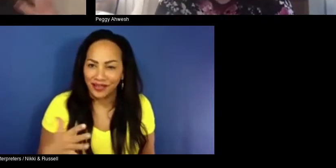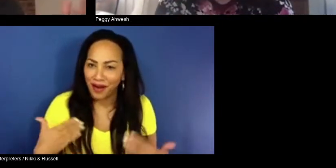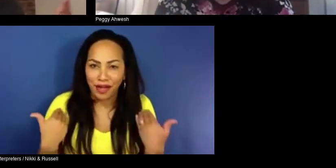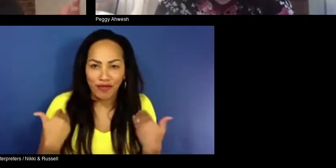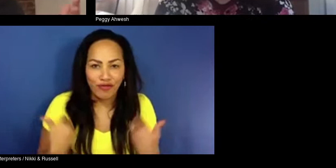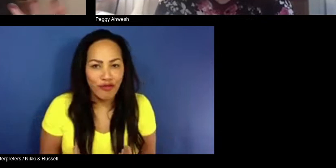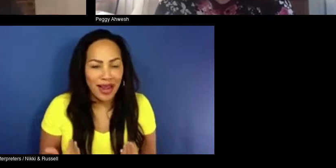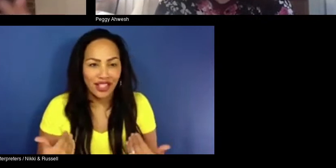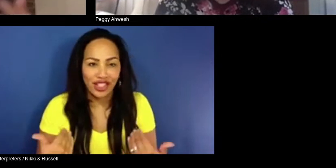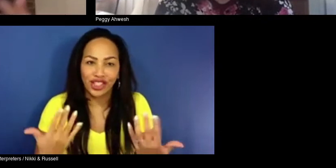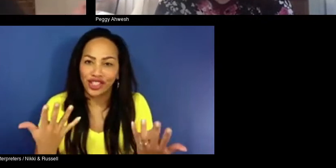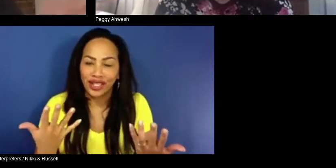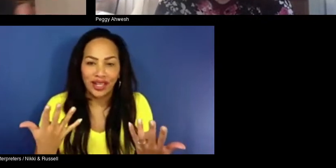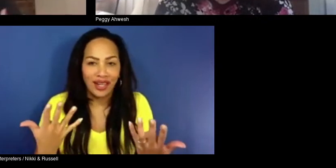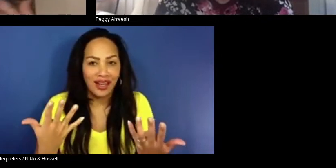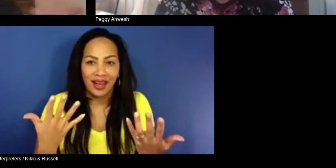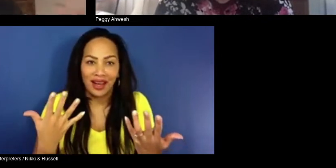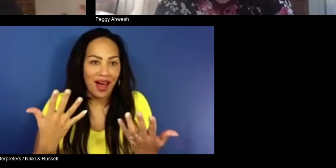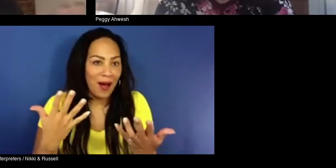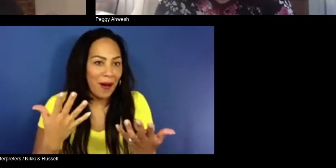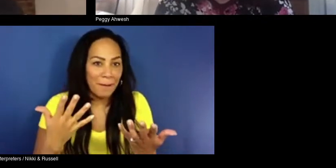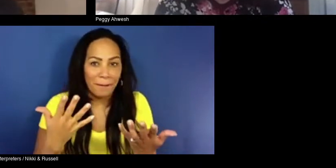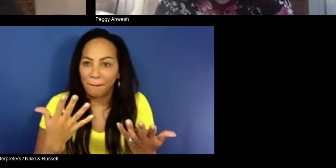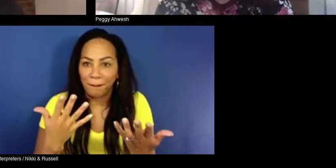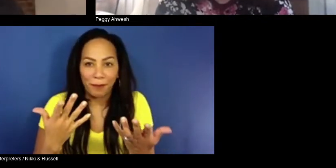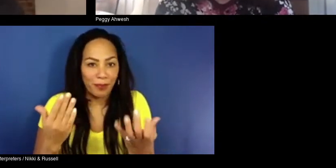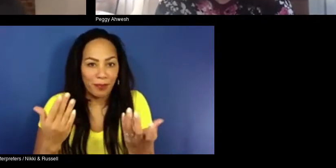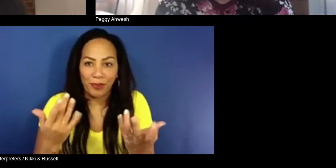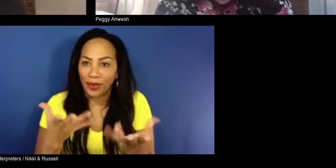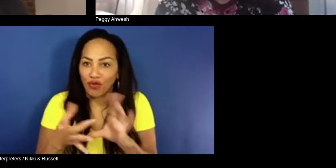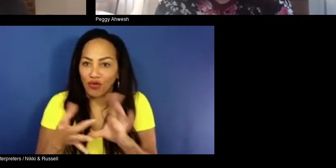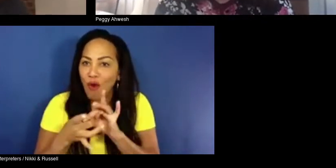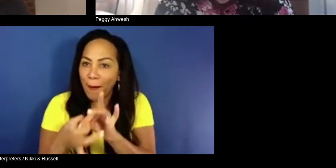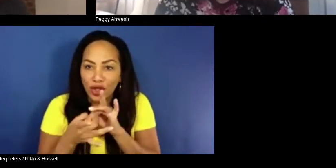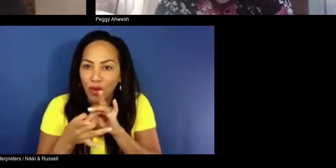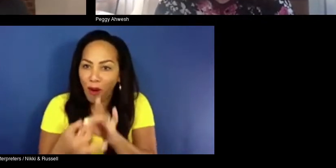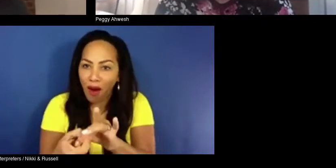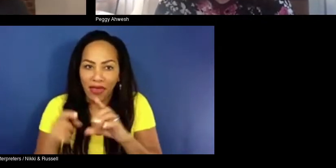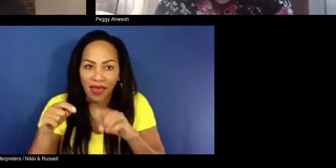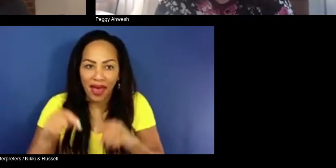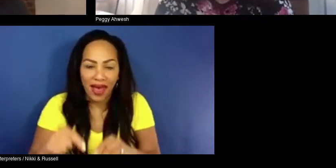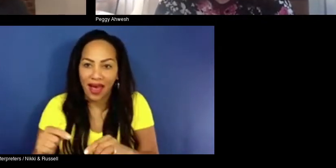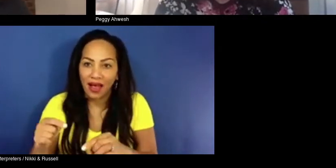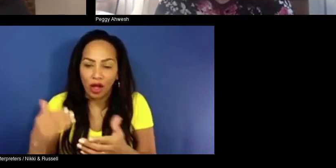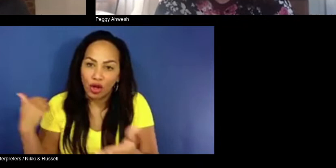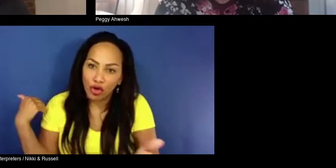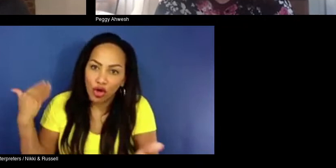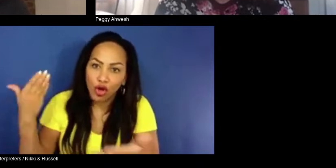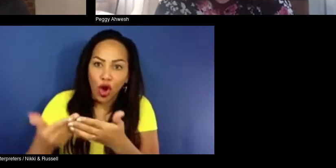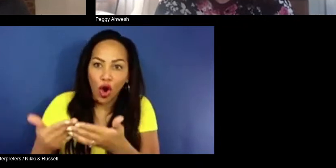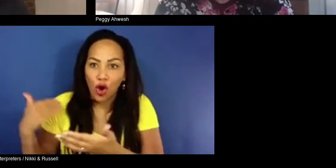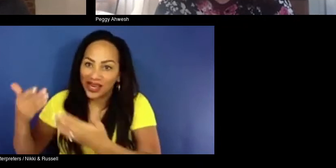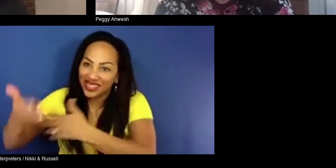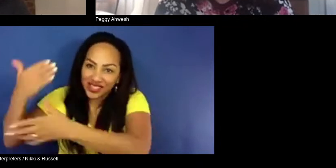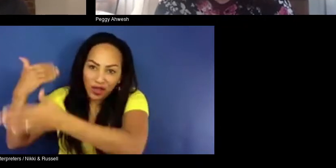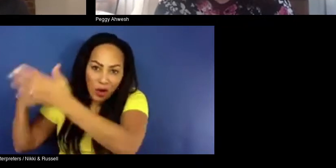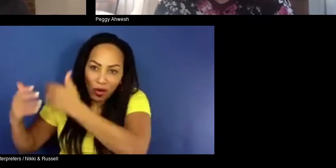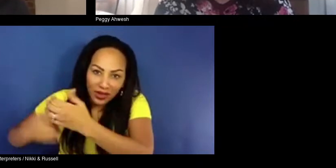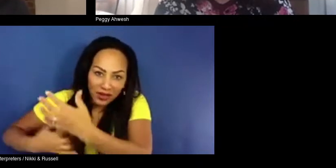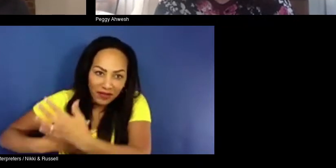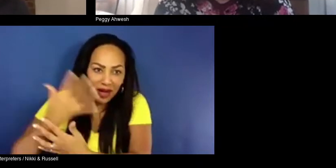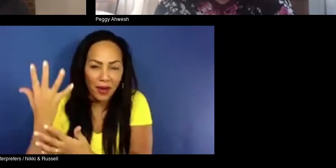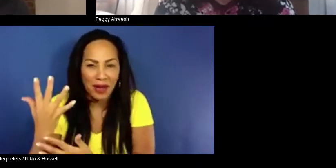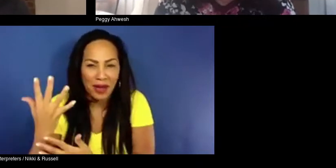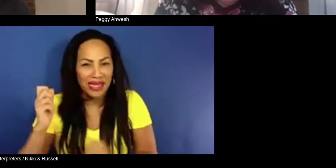conceptual repertoire, you know, with this like long historical development, but there's also something really profoundly visceral about it.